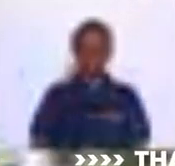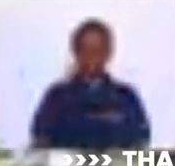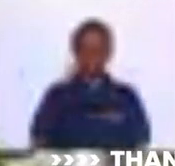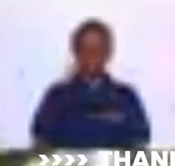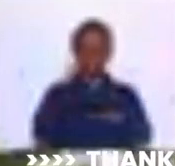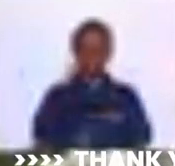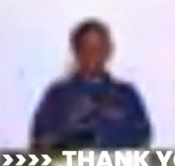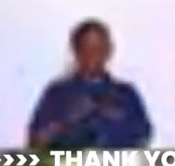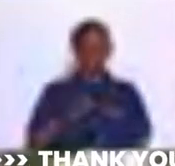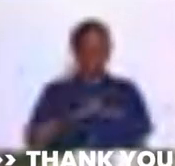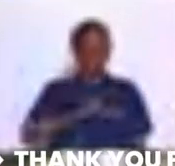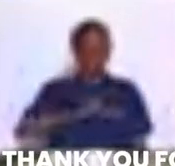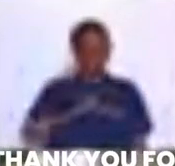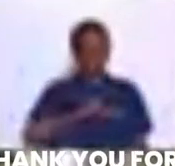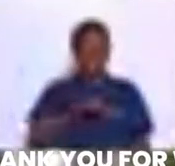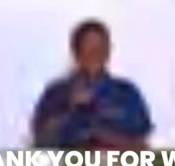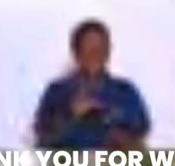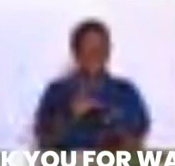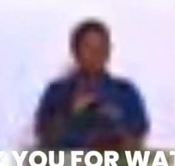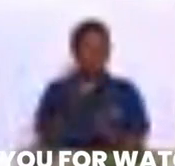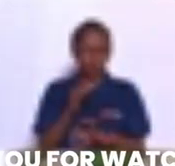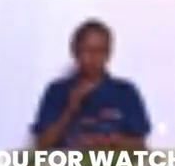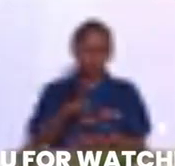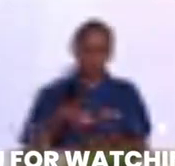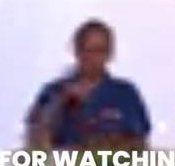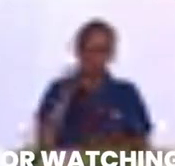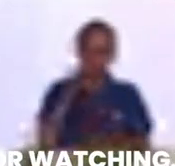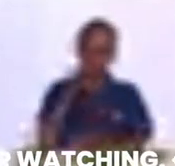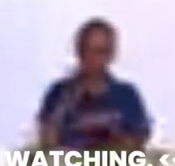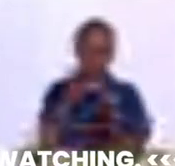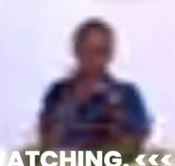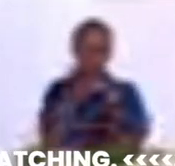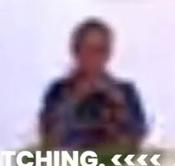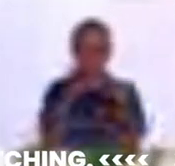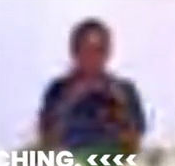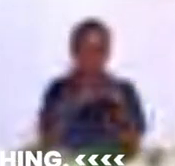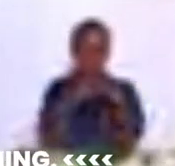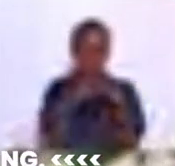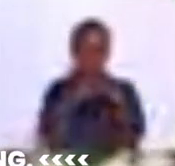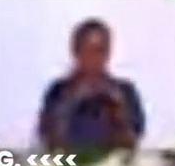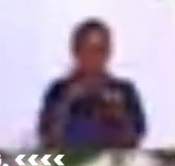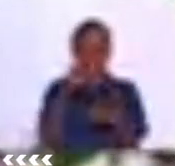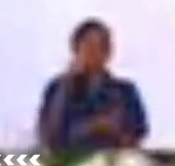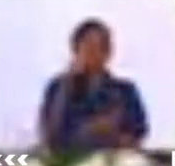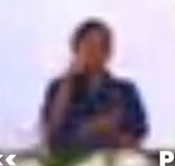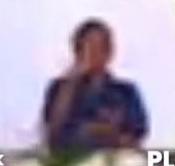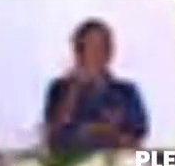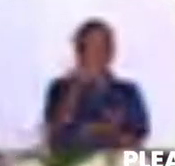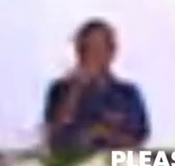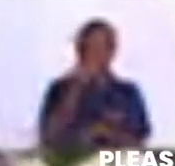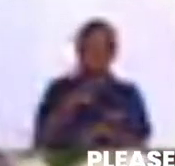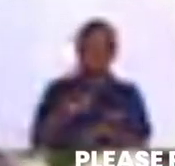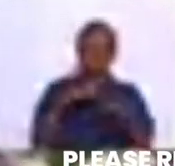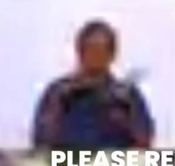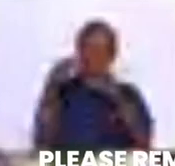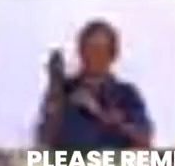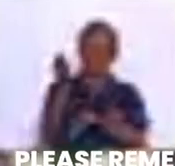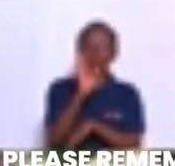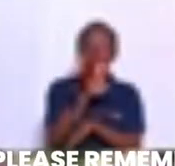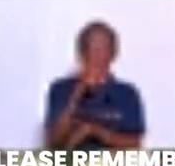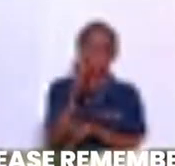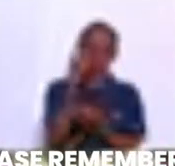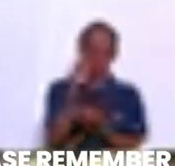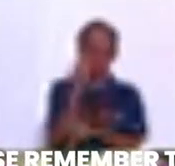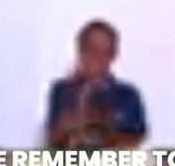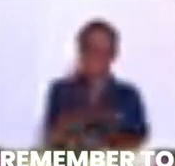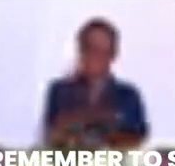I'm so sorry if I will offend you on this statement. On Sunday, I'll be going back to Tanzania. So